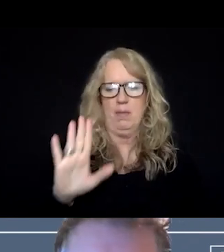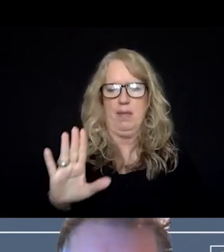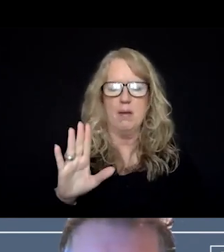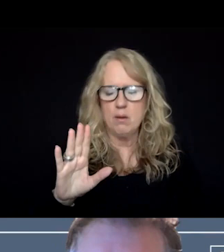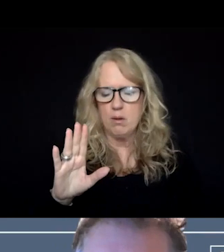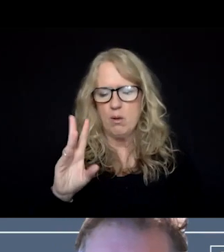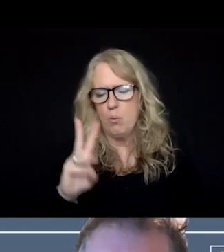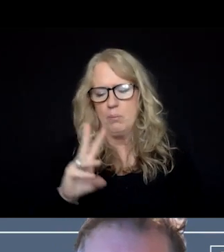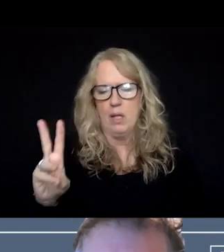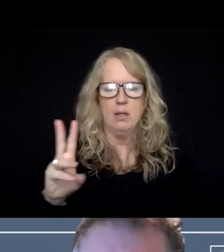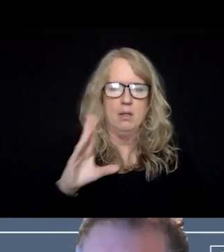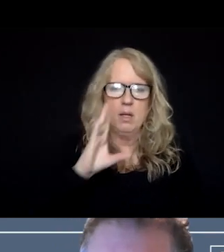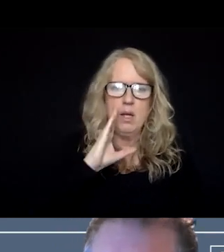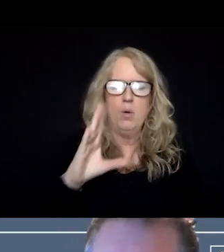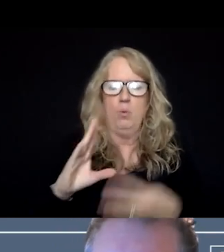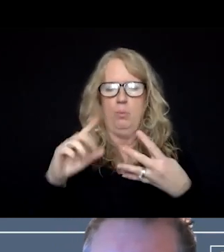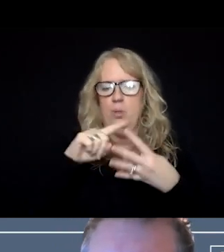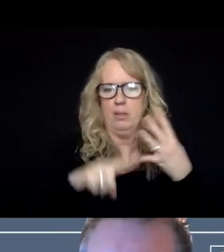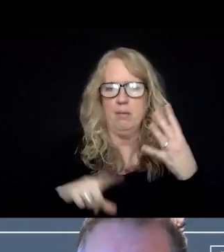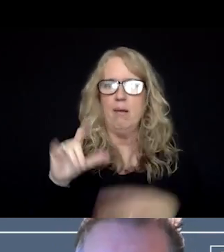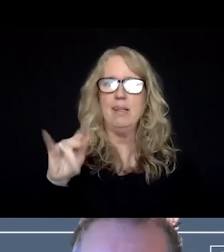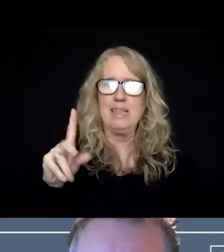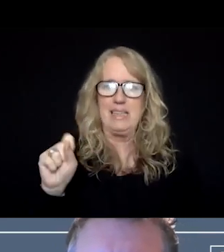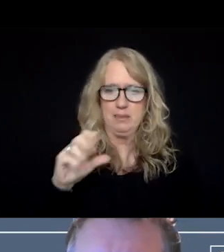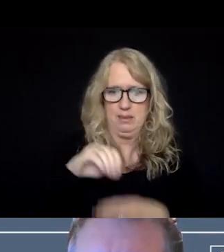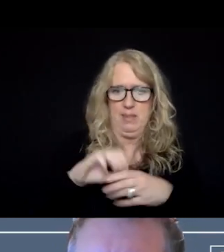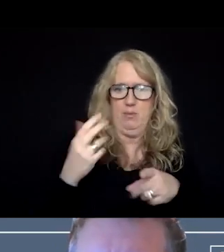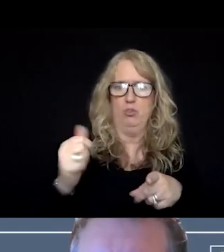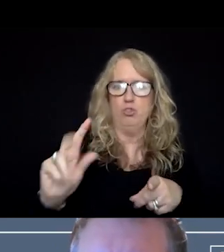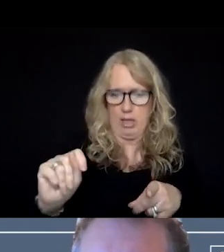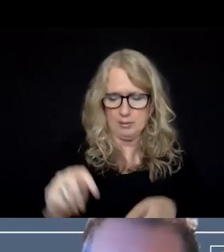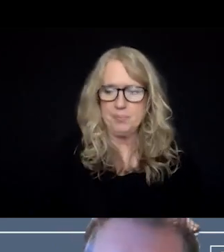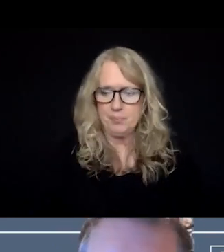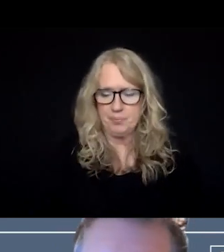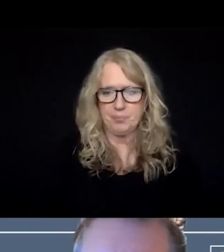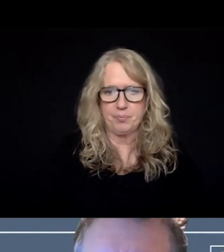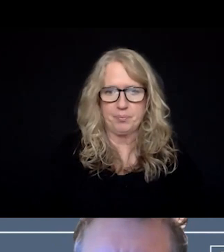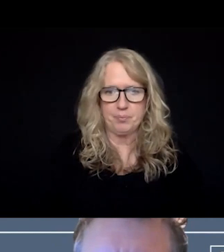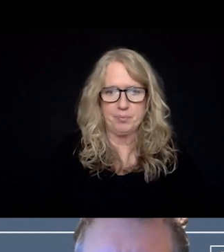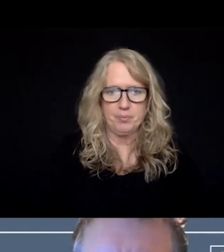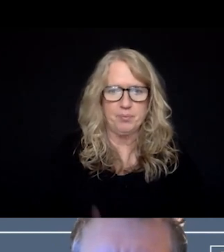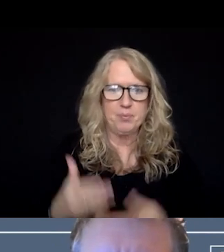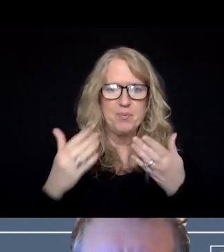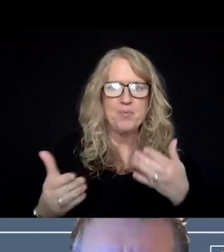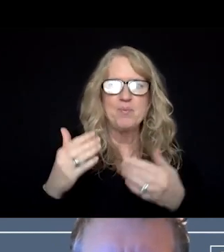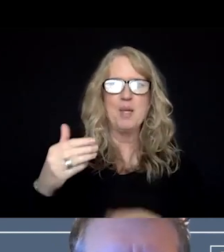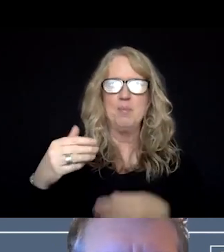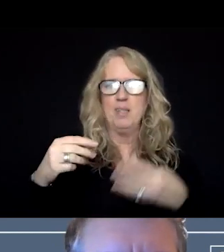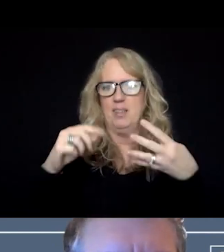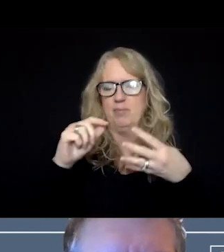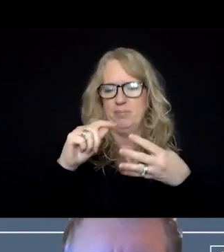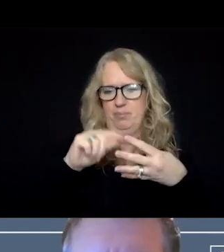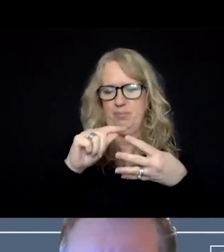website. I'm going to put 4 links here in the chat. Maybe I should have spaced those out. The first one is for